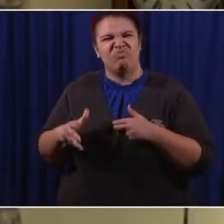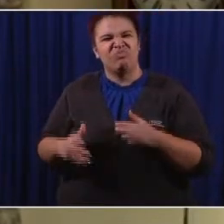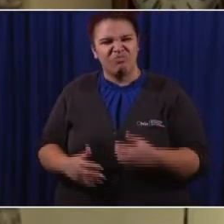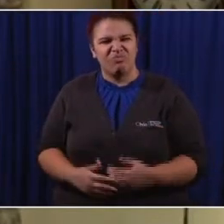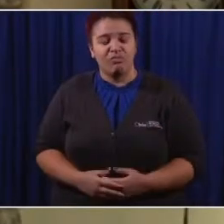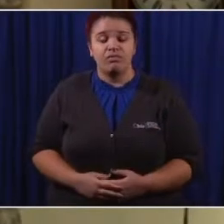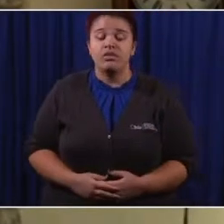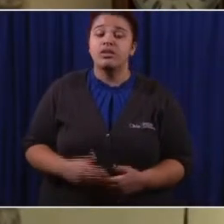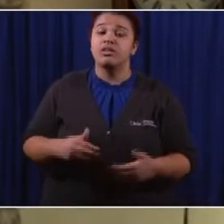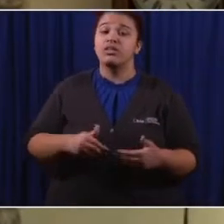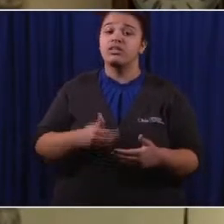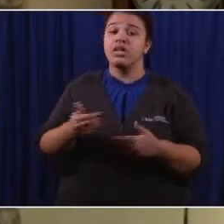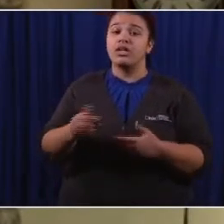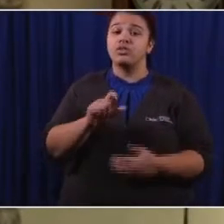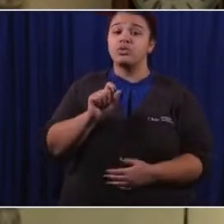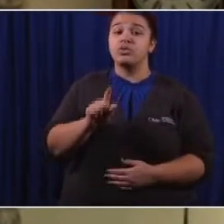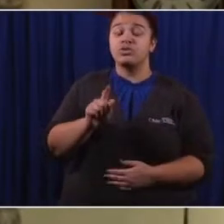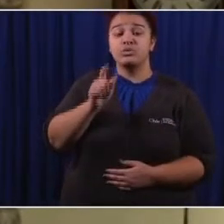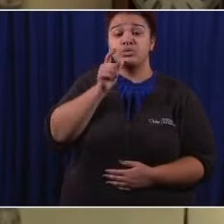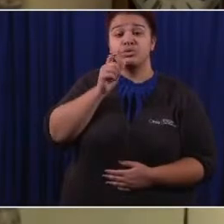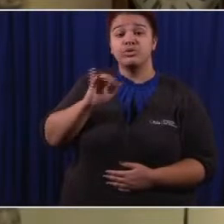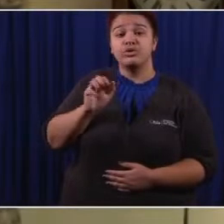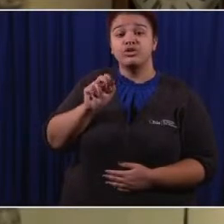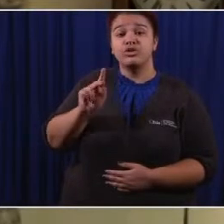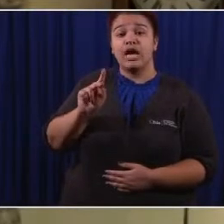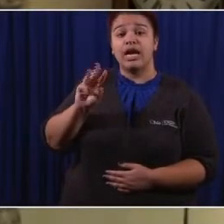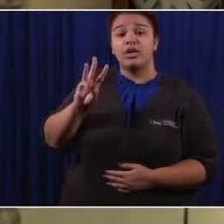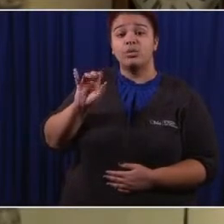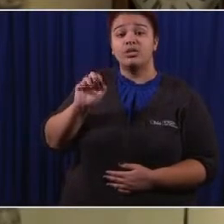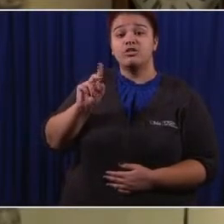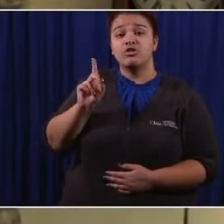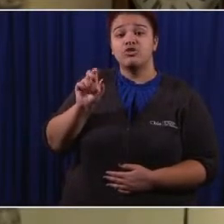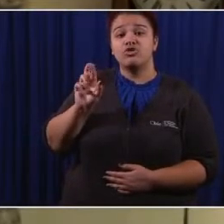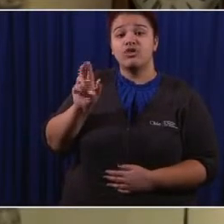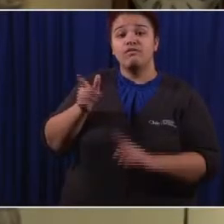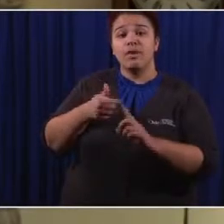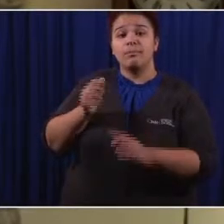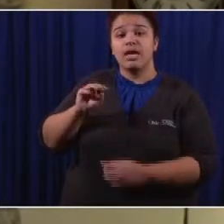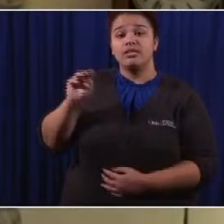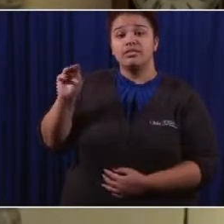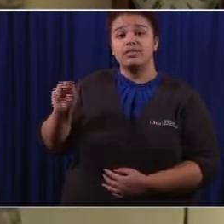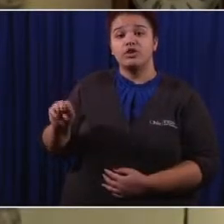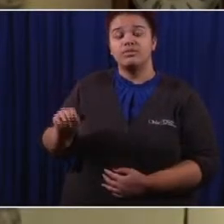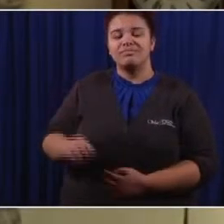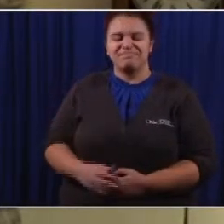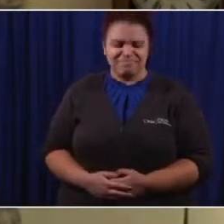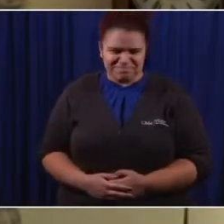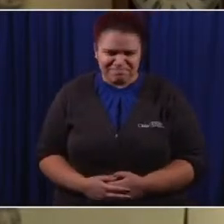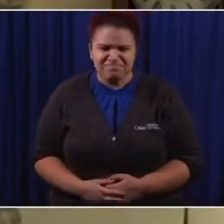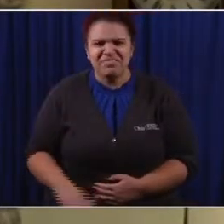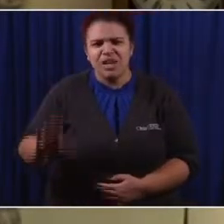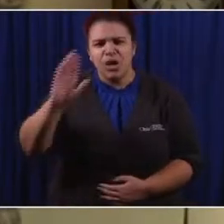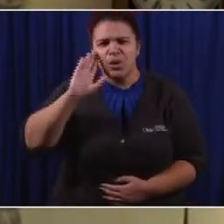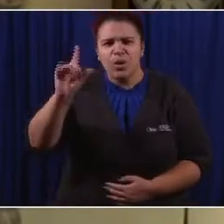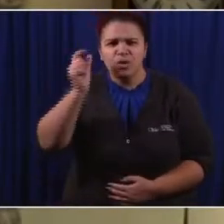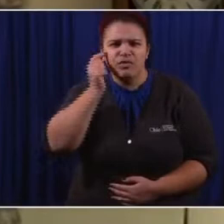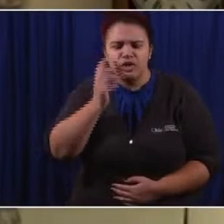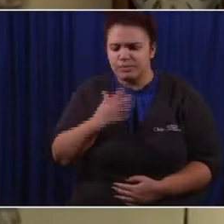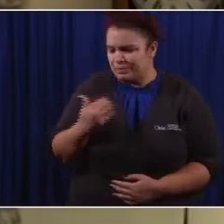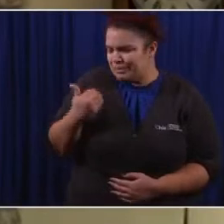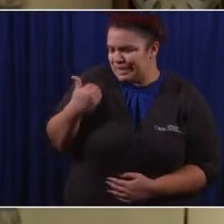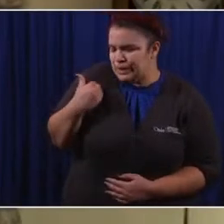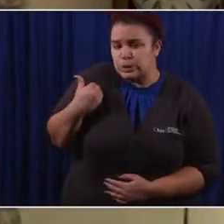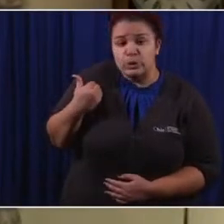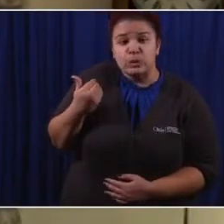Next question is from Jack Windsor at WMFD in Mansfield. Hey, Jack. Hi, Governor. On Tuesday,